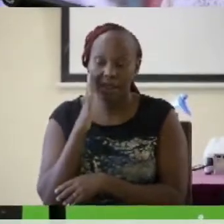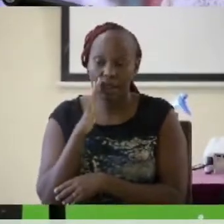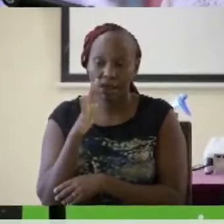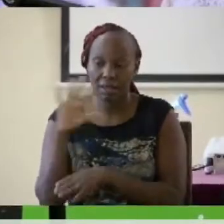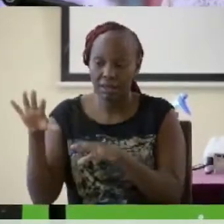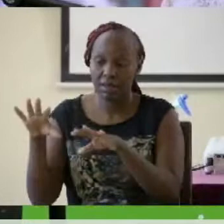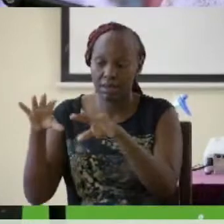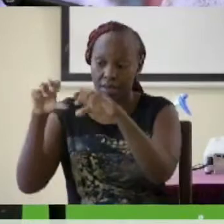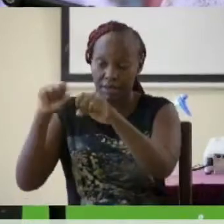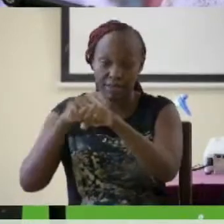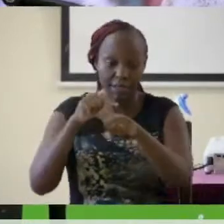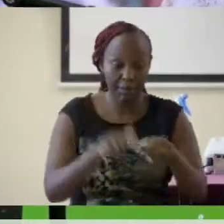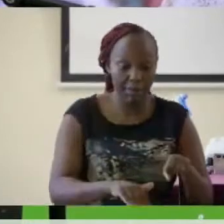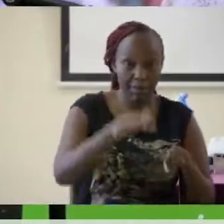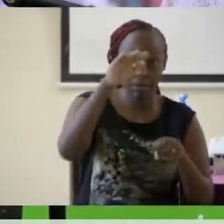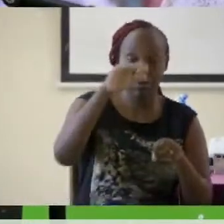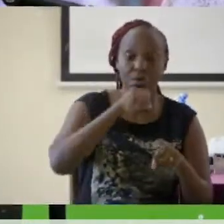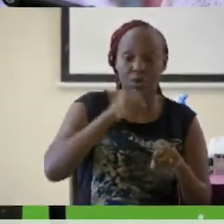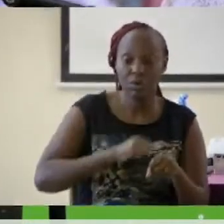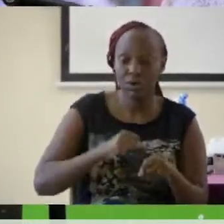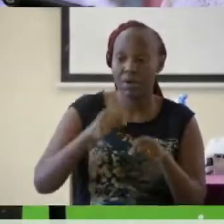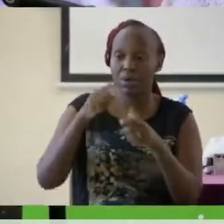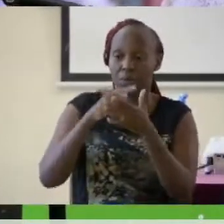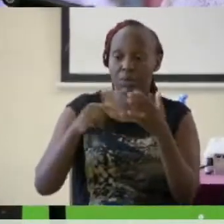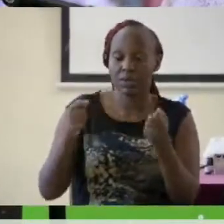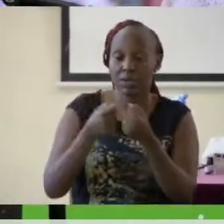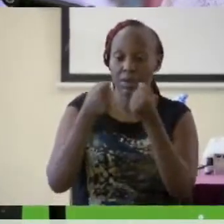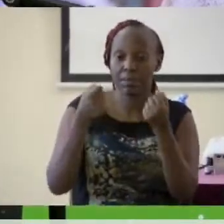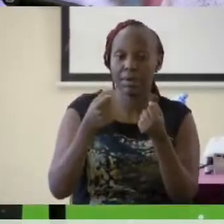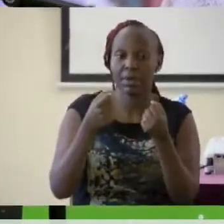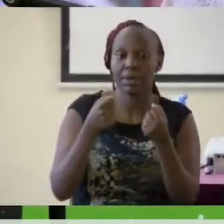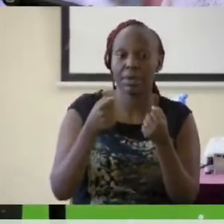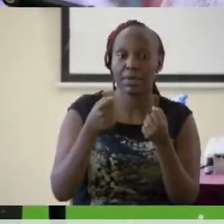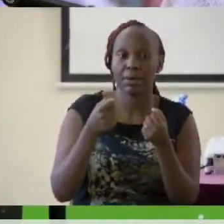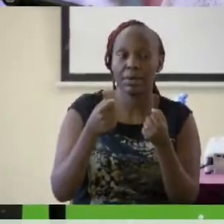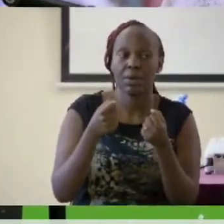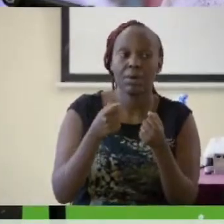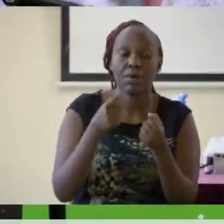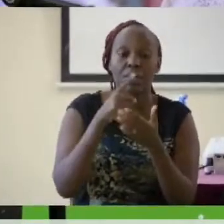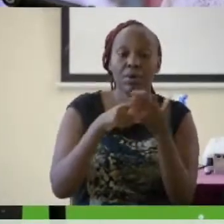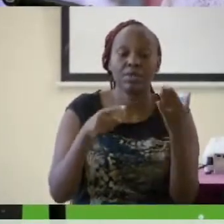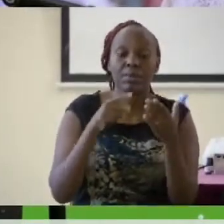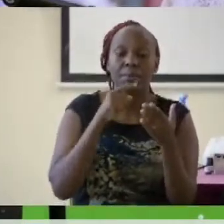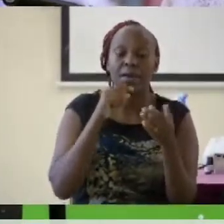all that the person did was to remove one iron sheet from the